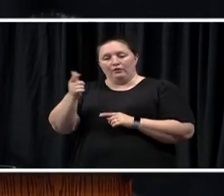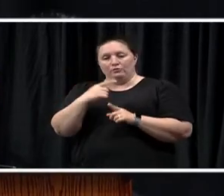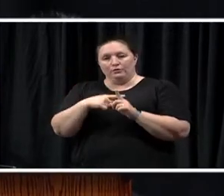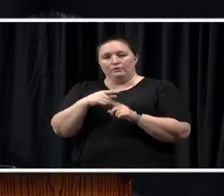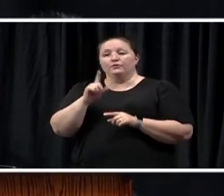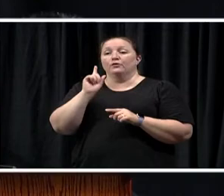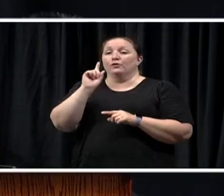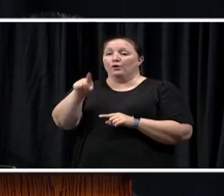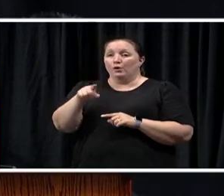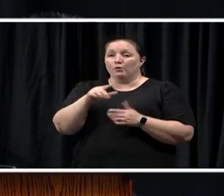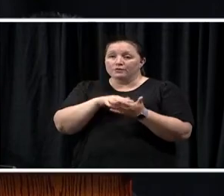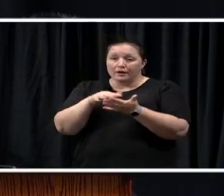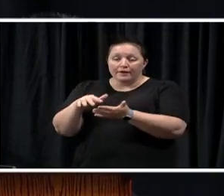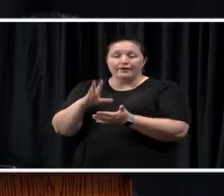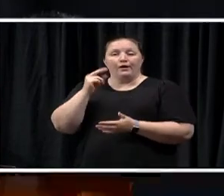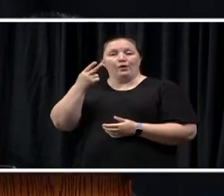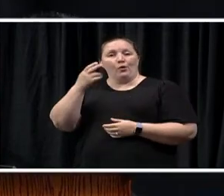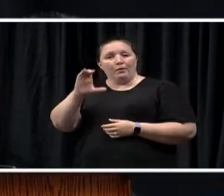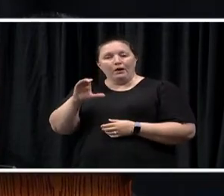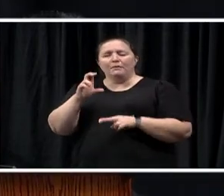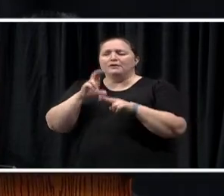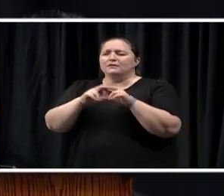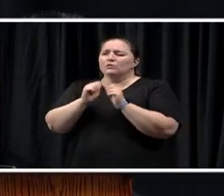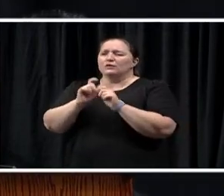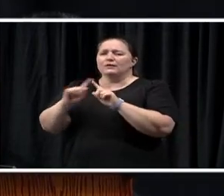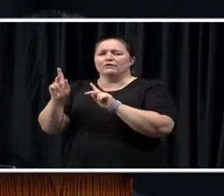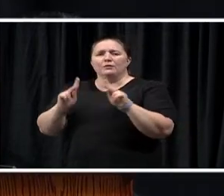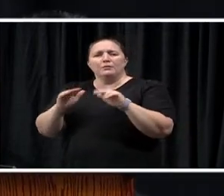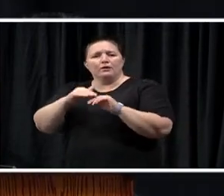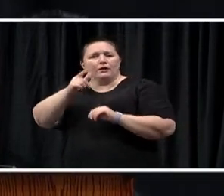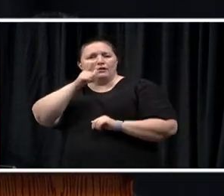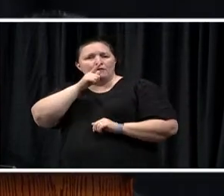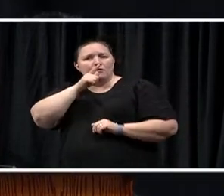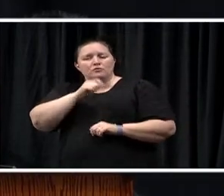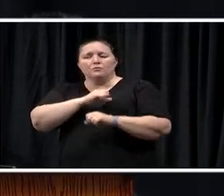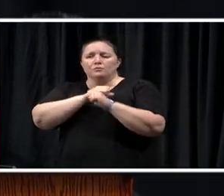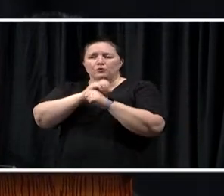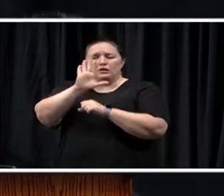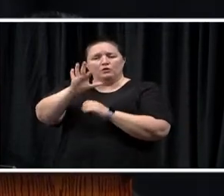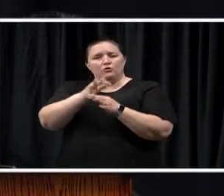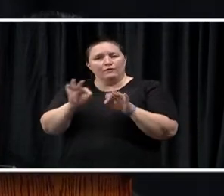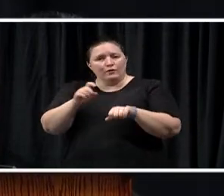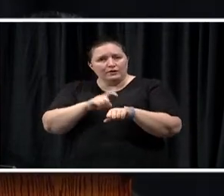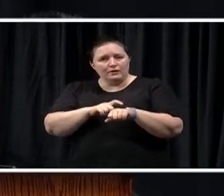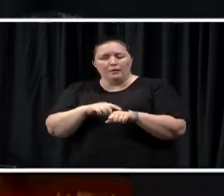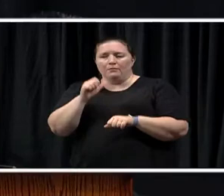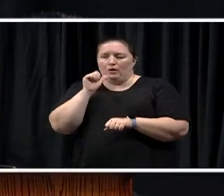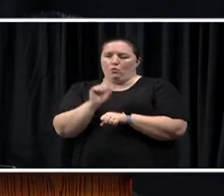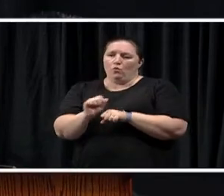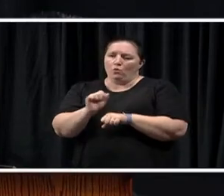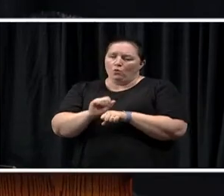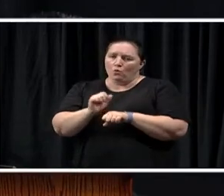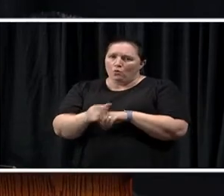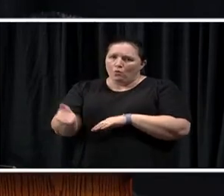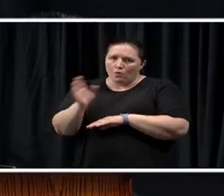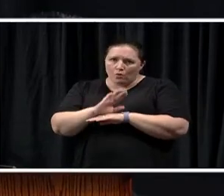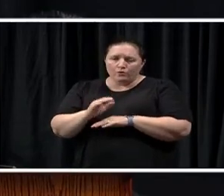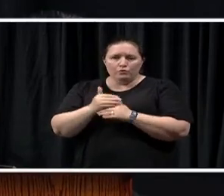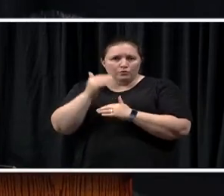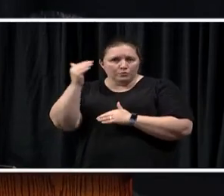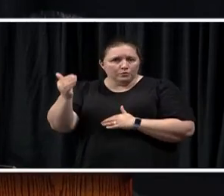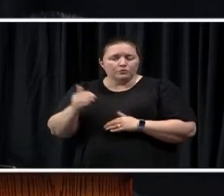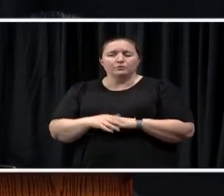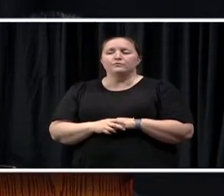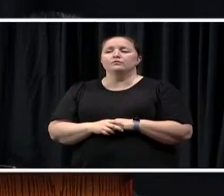go to homecoming, and sit with different people at lunch. Do protect your free time and avoid working yourself into the ground. Do